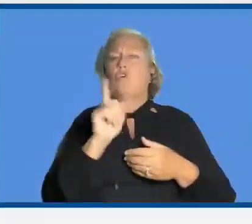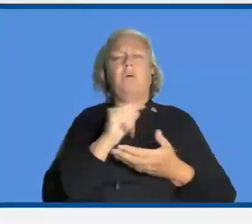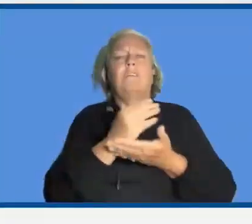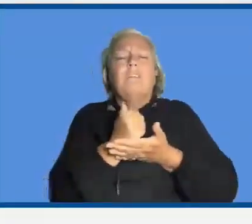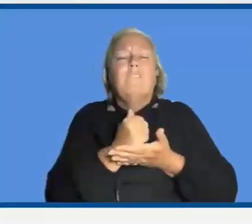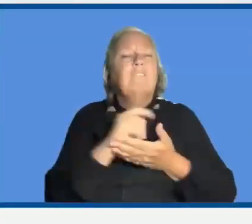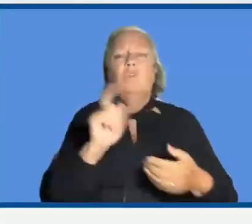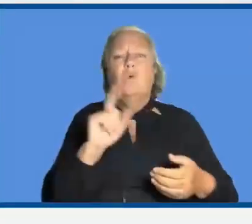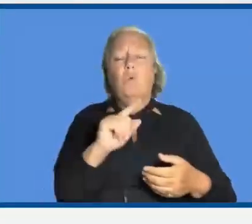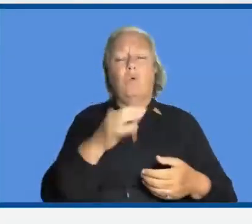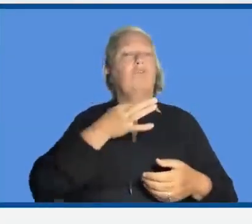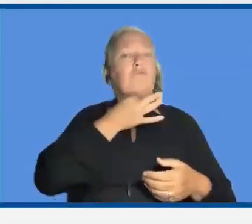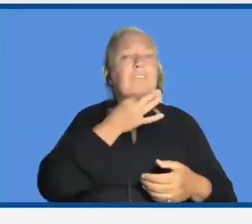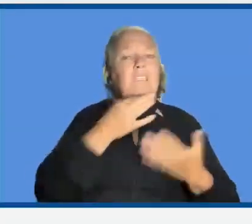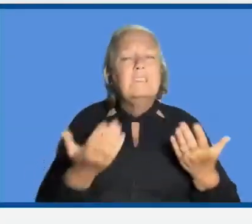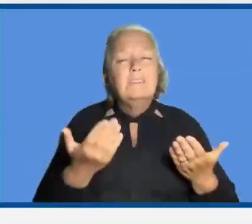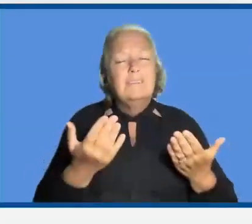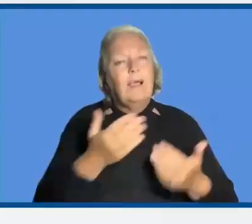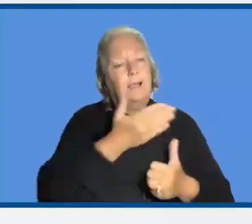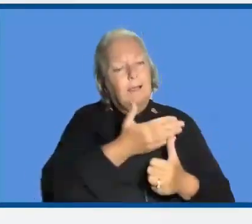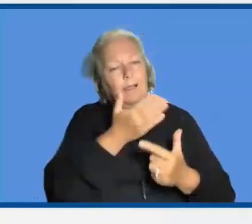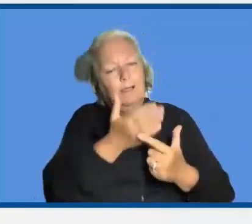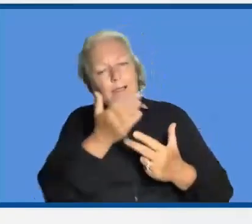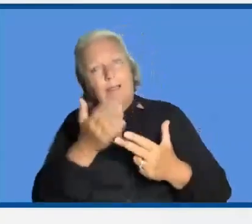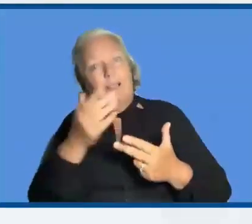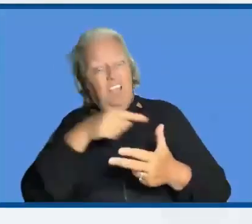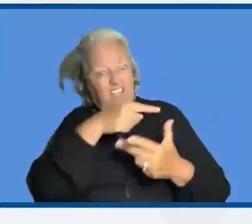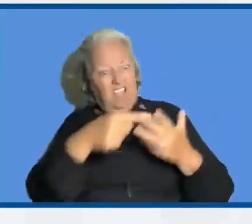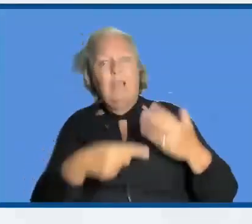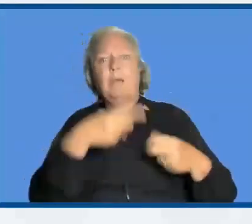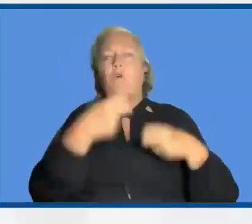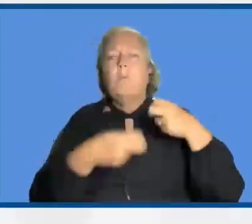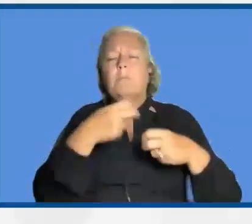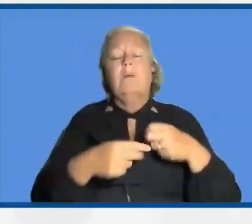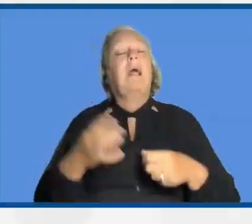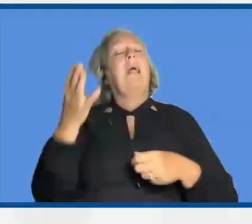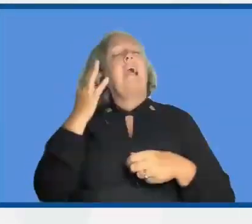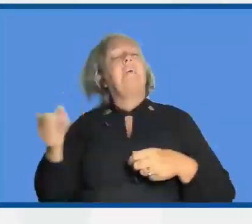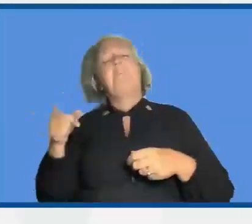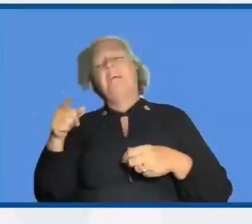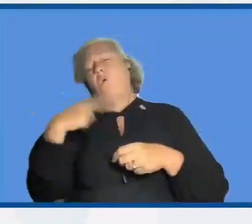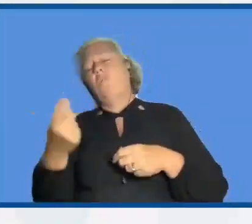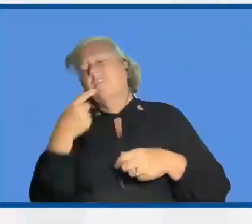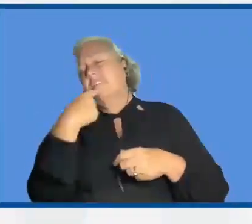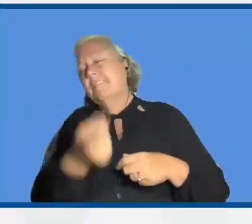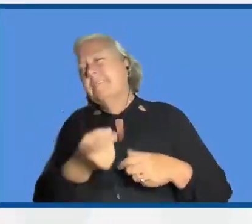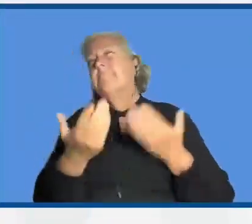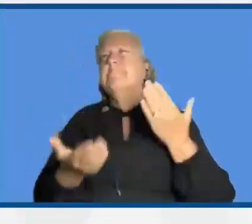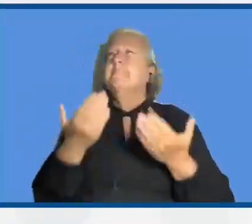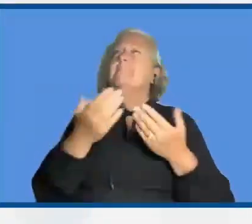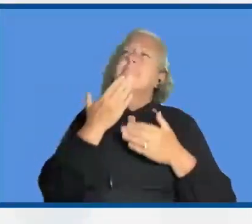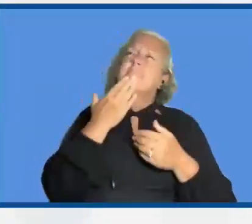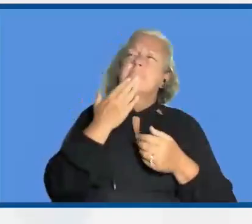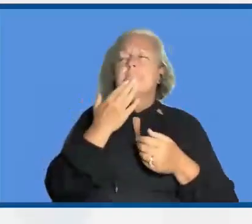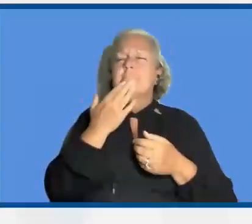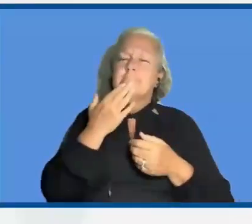climate change. So you have a broad range of problems. And one of the ladies said, we could think about finding a more some type of rice